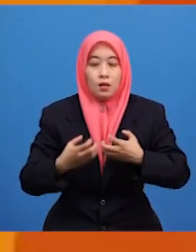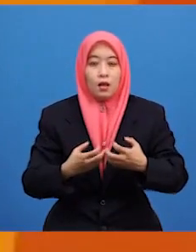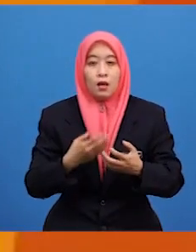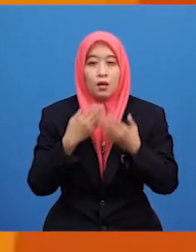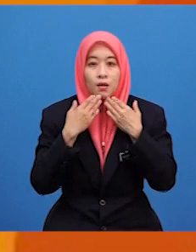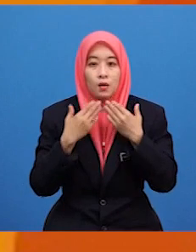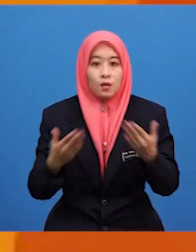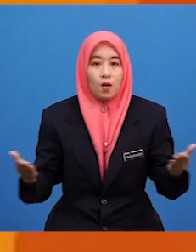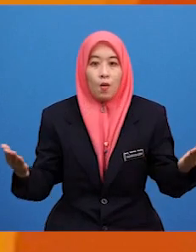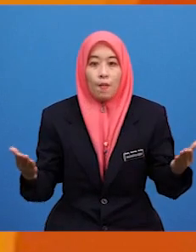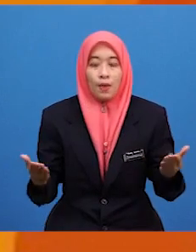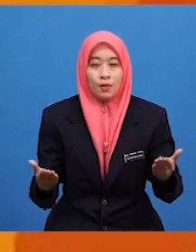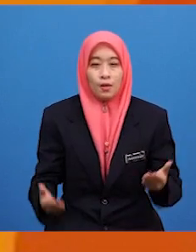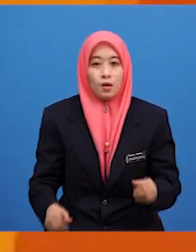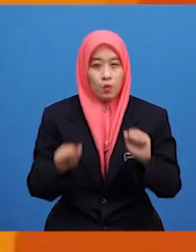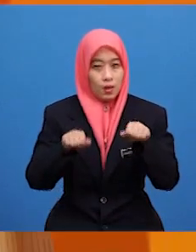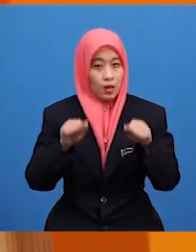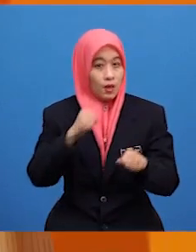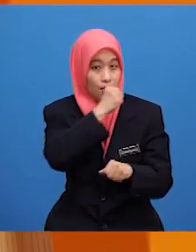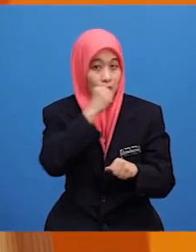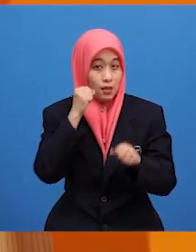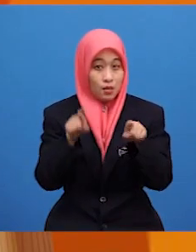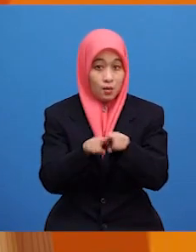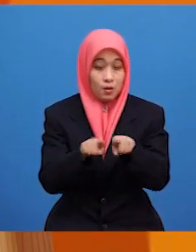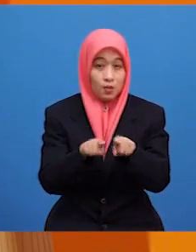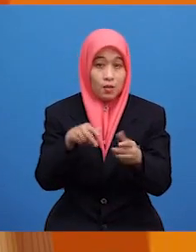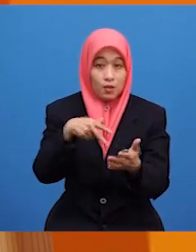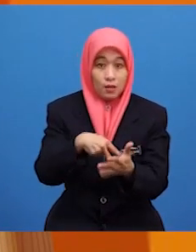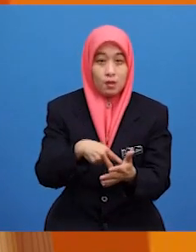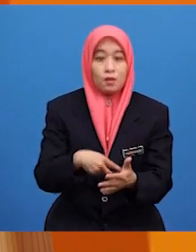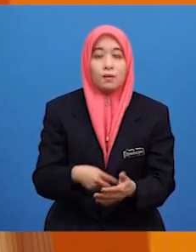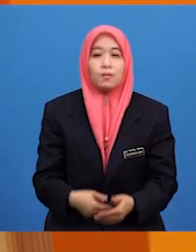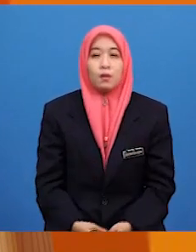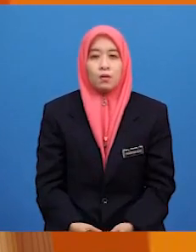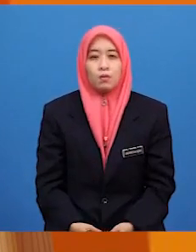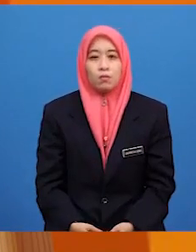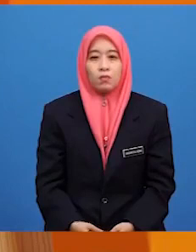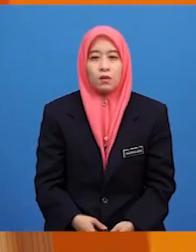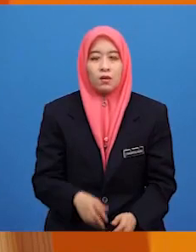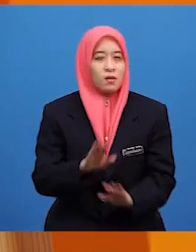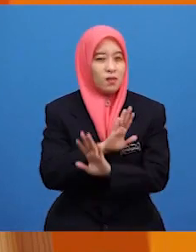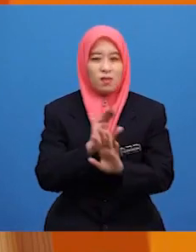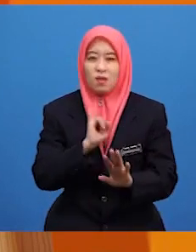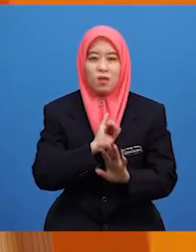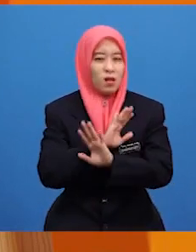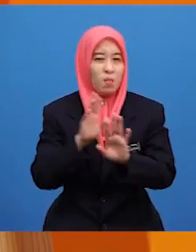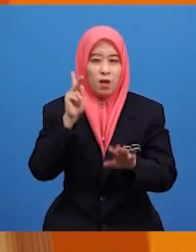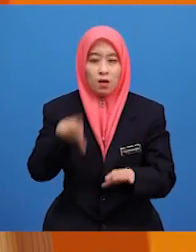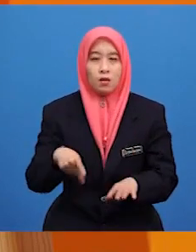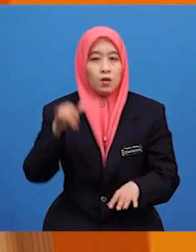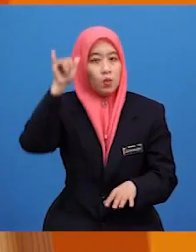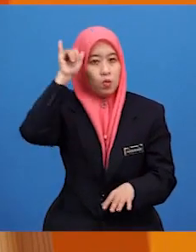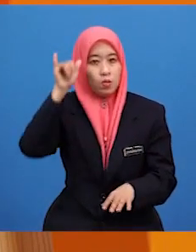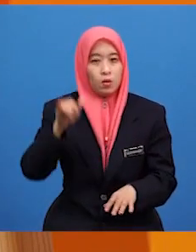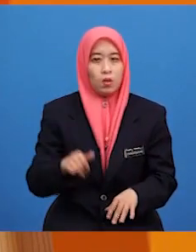much. Can we sing it again? Well, are you sure, Yolo? Don't you think our friends are going to get